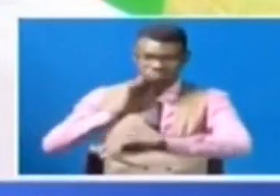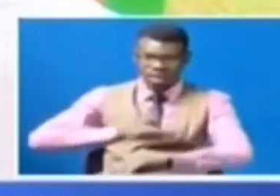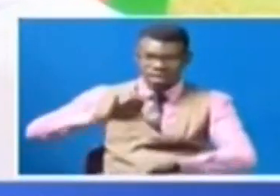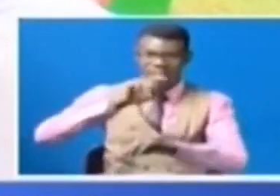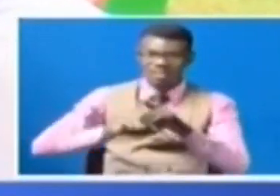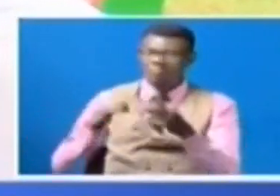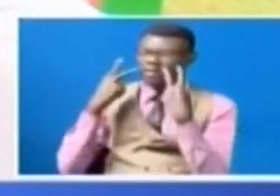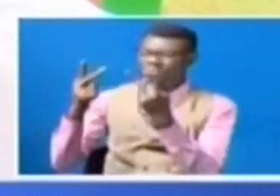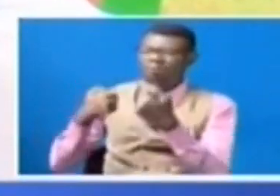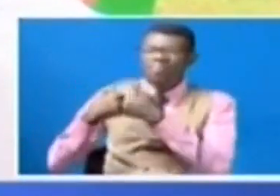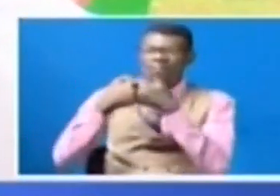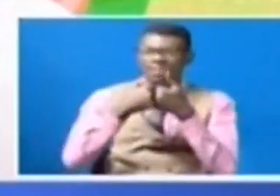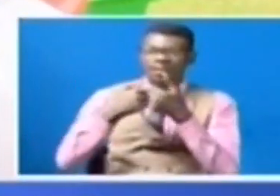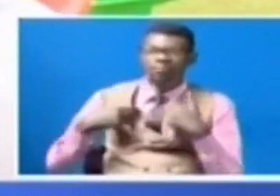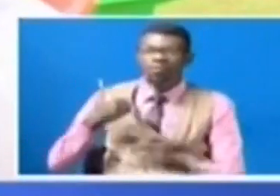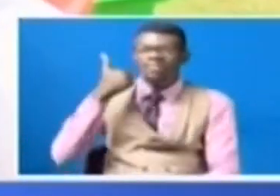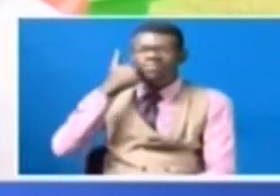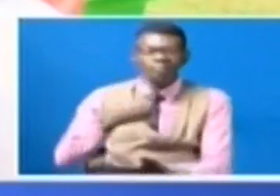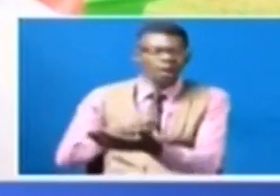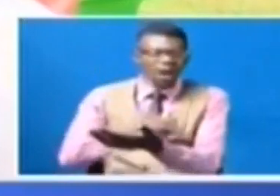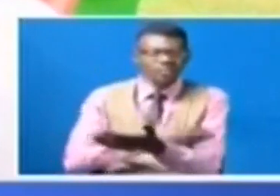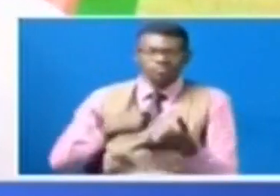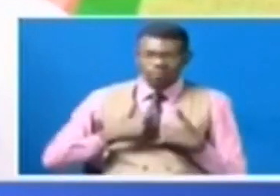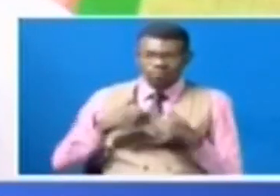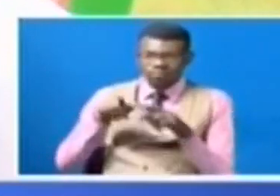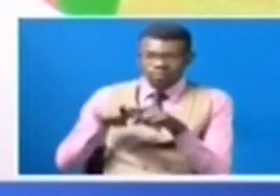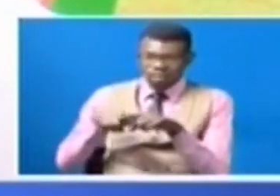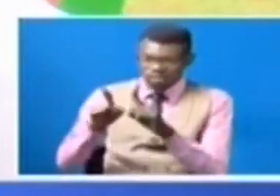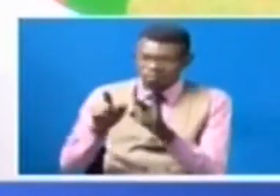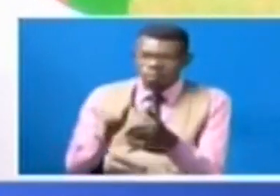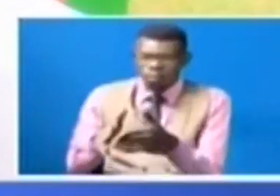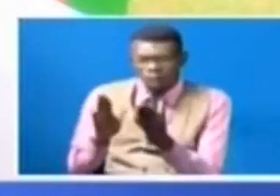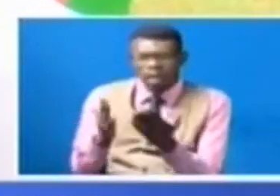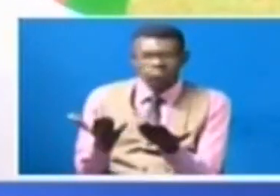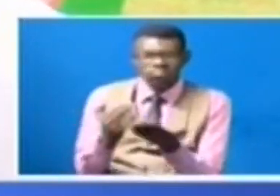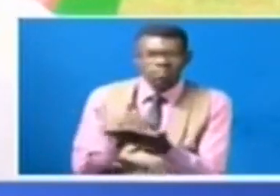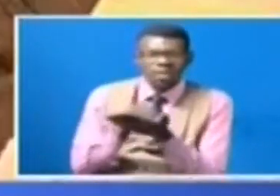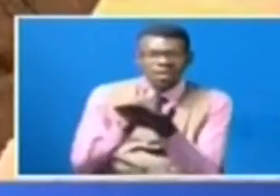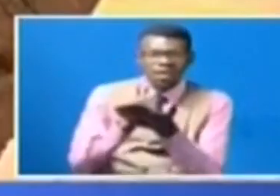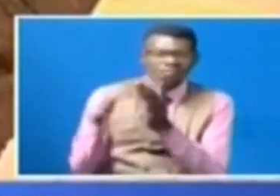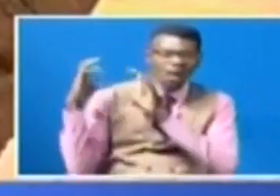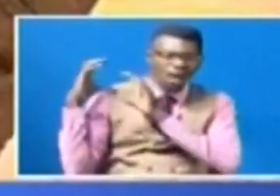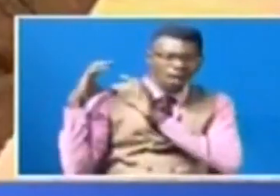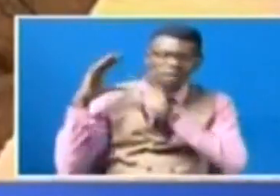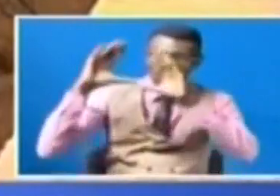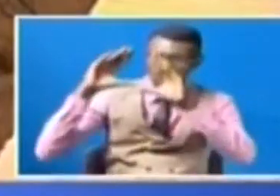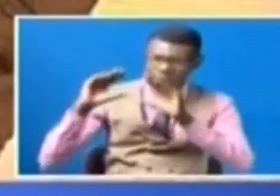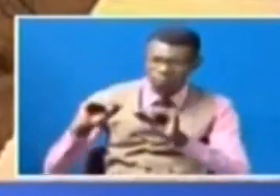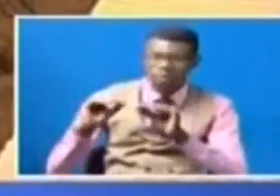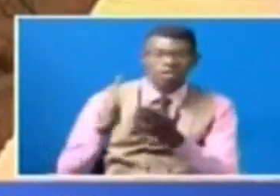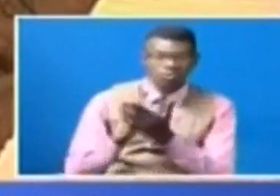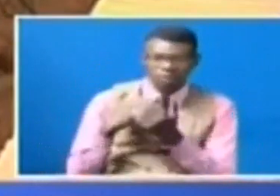challenges cancer patients were going through. It was her own little way of lessening the burden. I saw the need to have